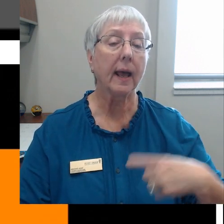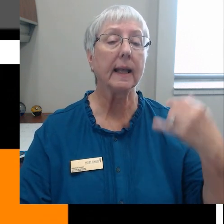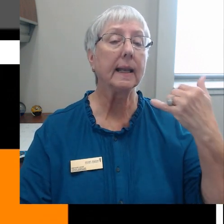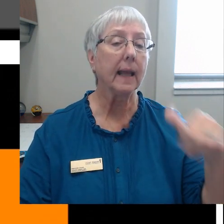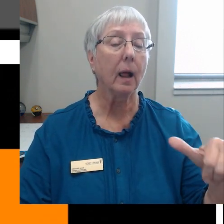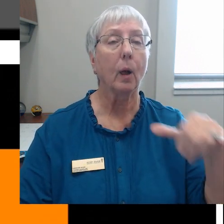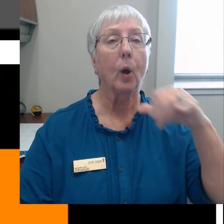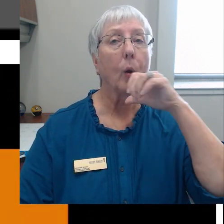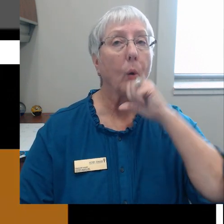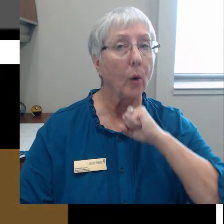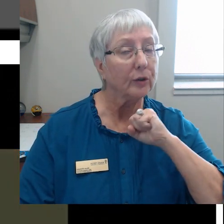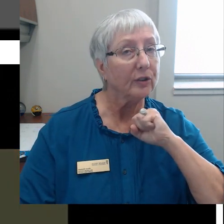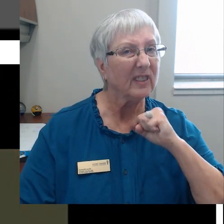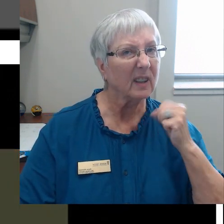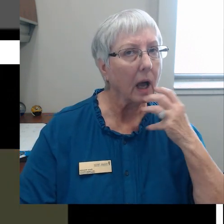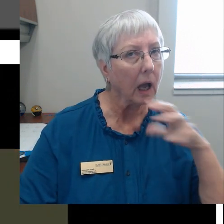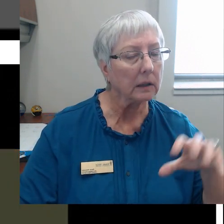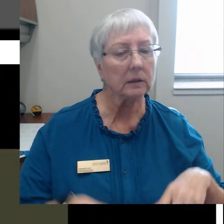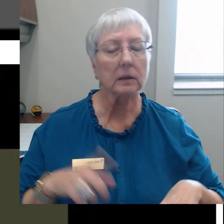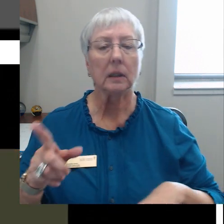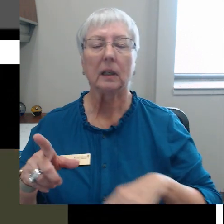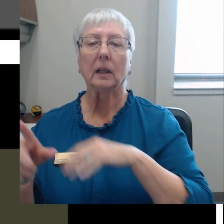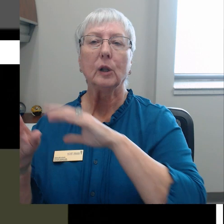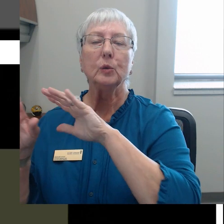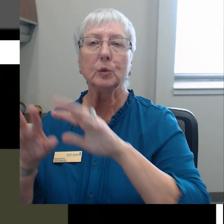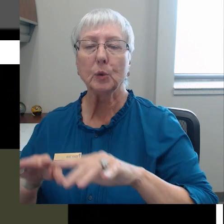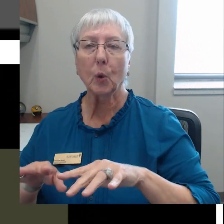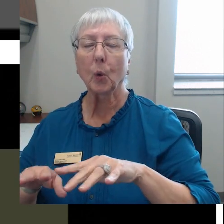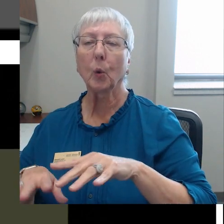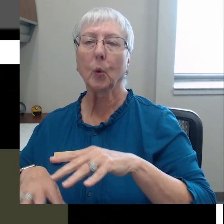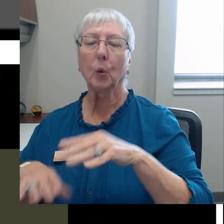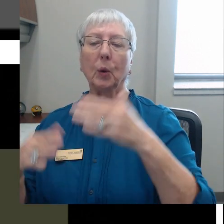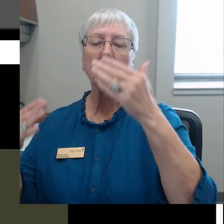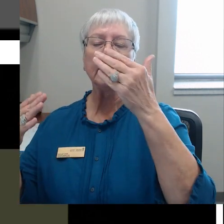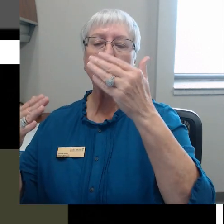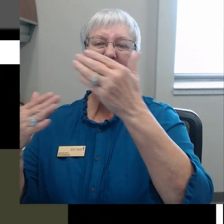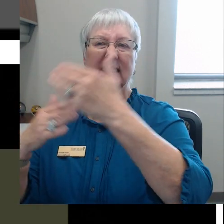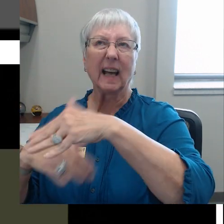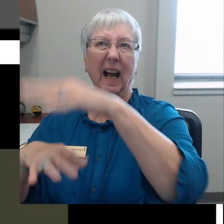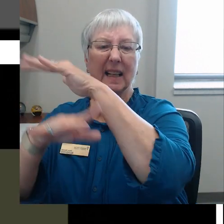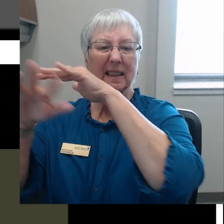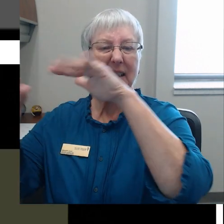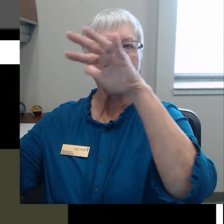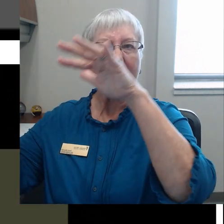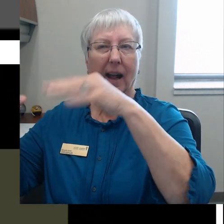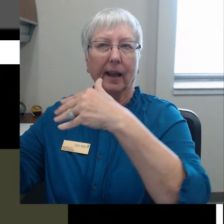Snow, the night sky, a leafless tree. Colors in the range of white, blue, or gray read as